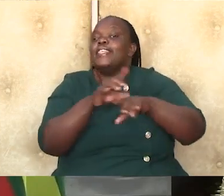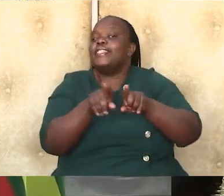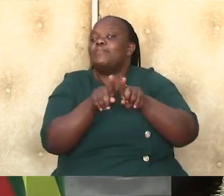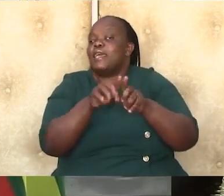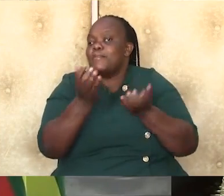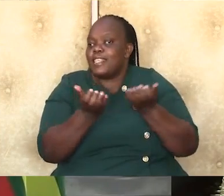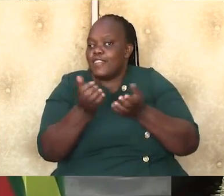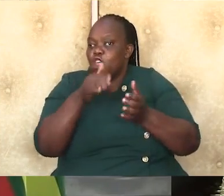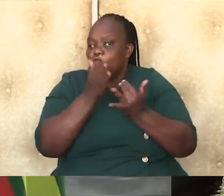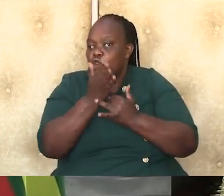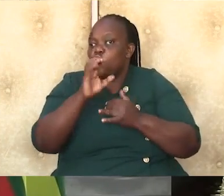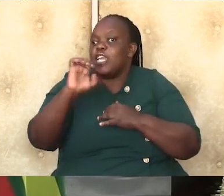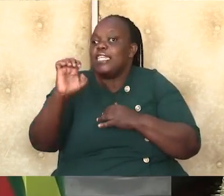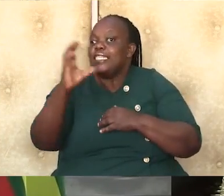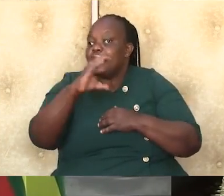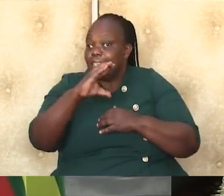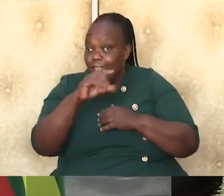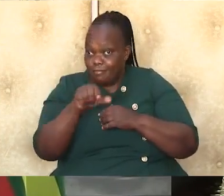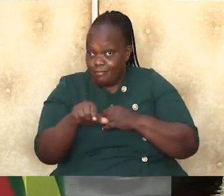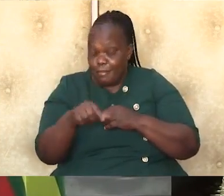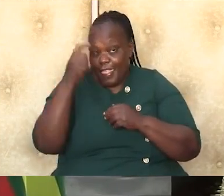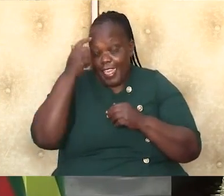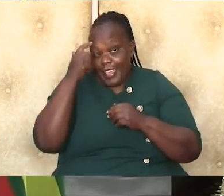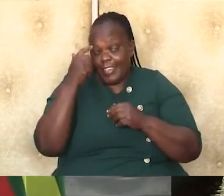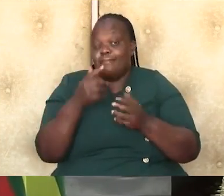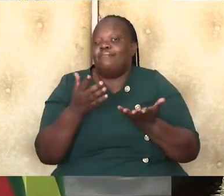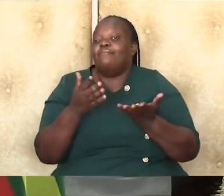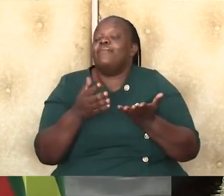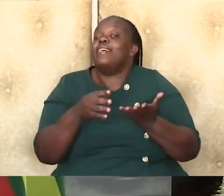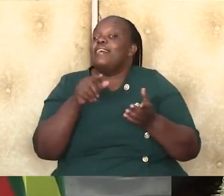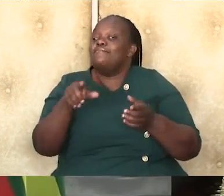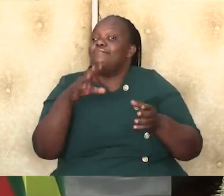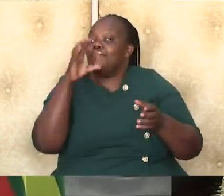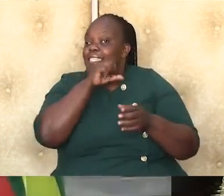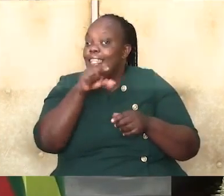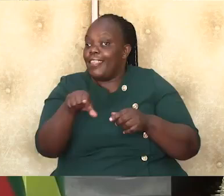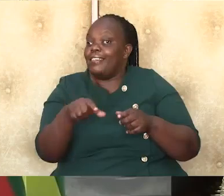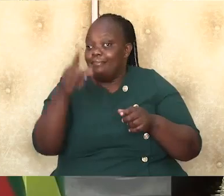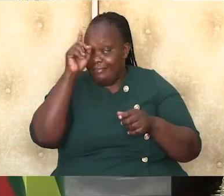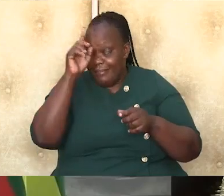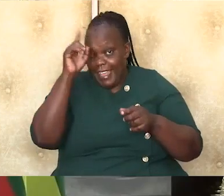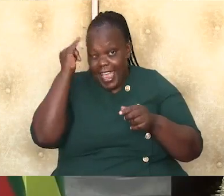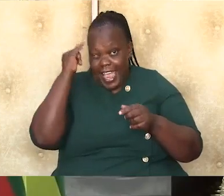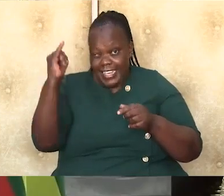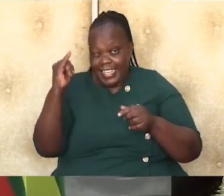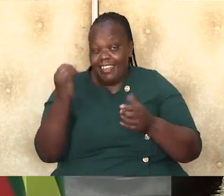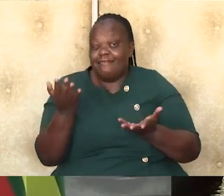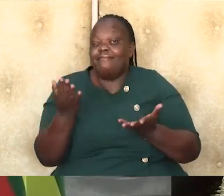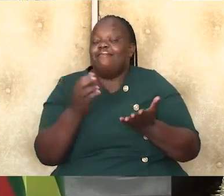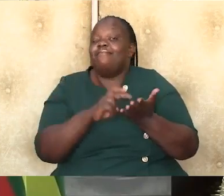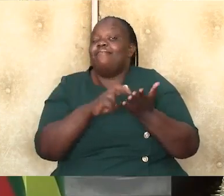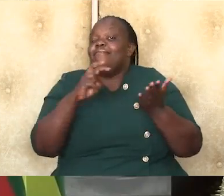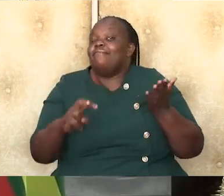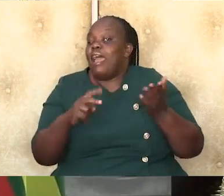services through eCitizen. Yeah, so I think let us disabuse this notion that this is supposed to, disenfranchise